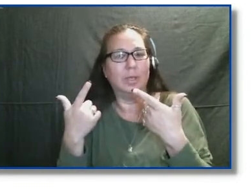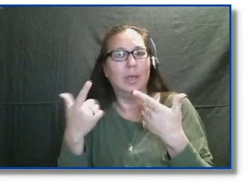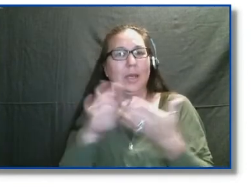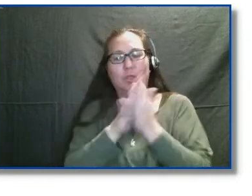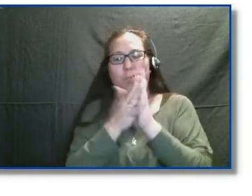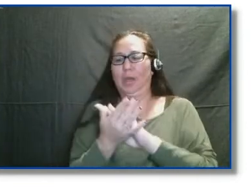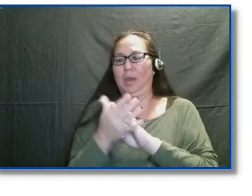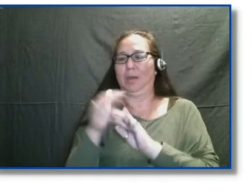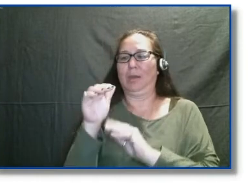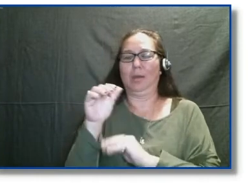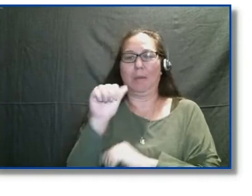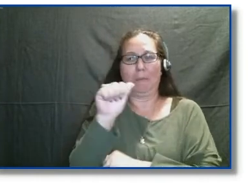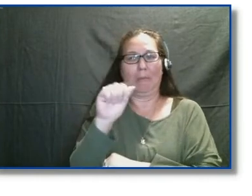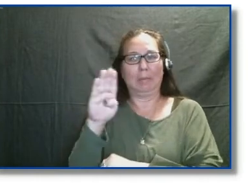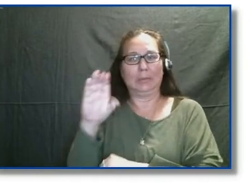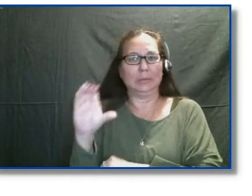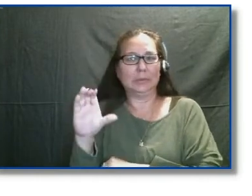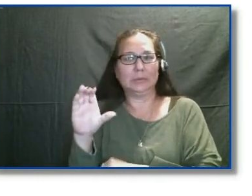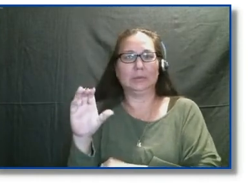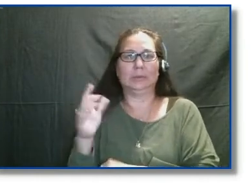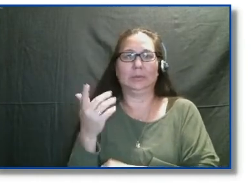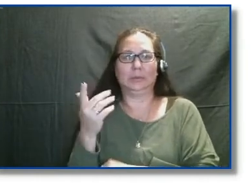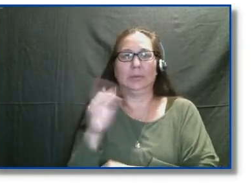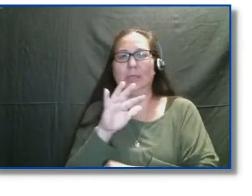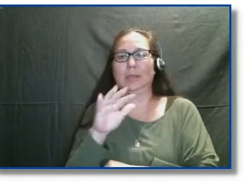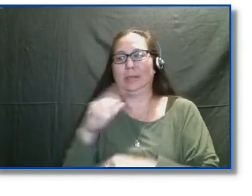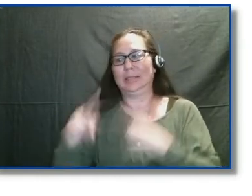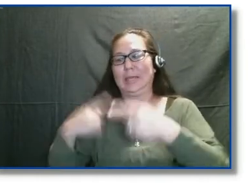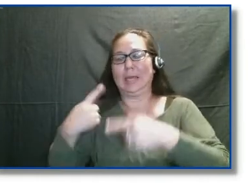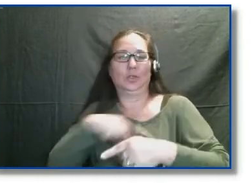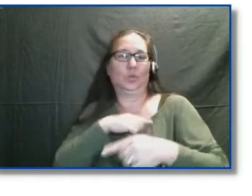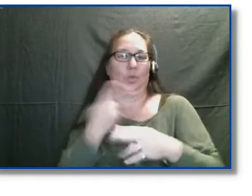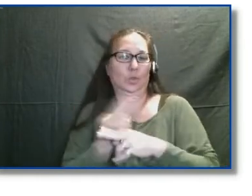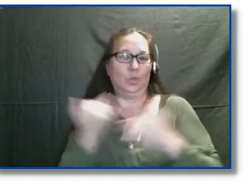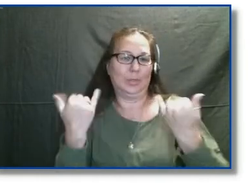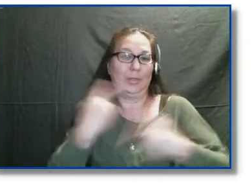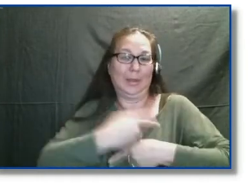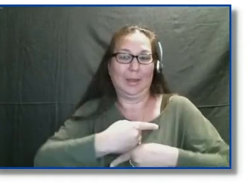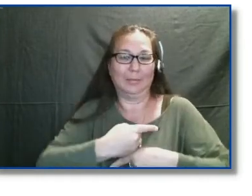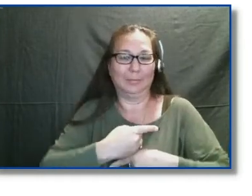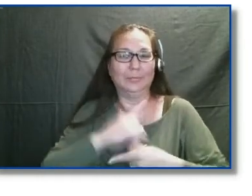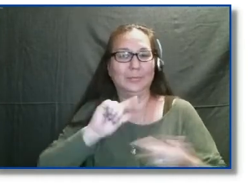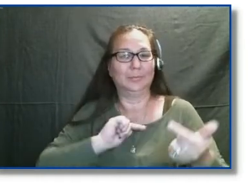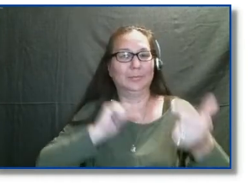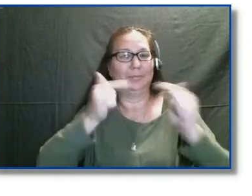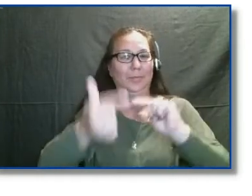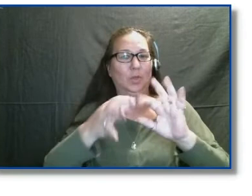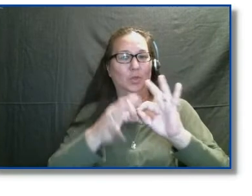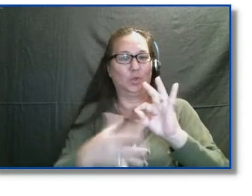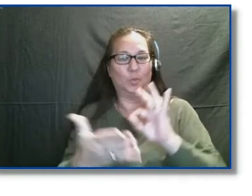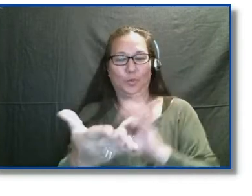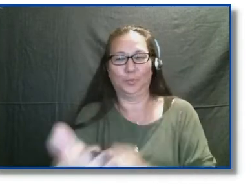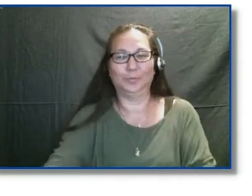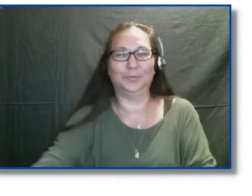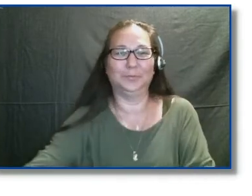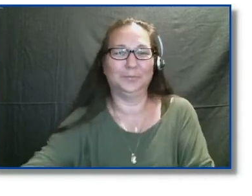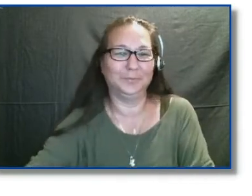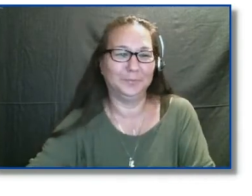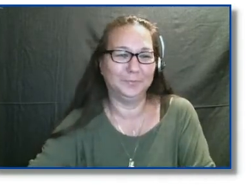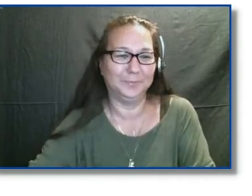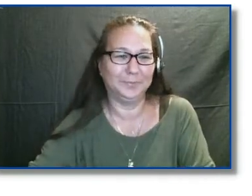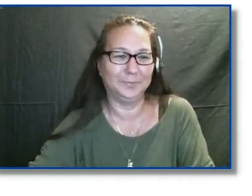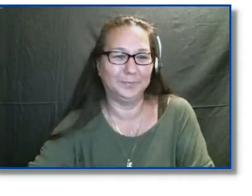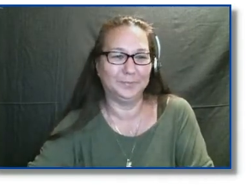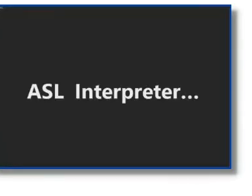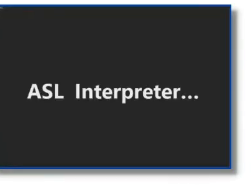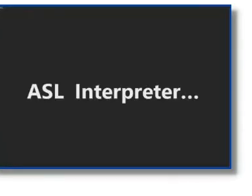turn into signs we use today. And these are executed with bacterial pigments, and